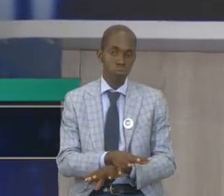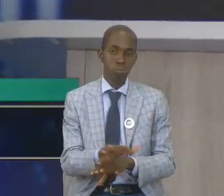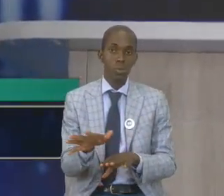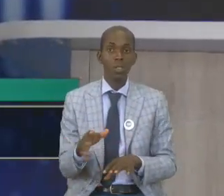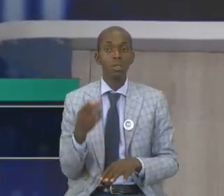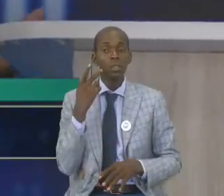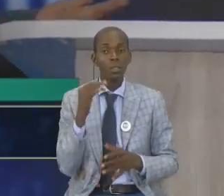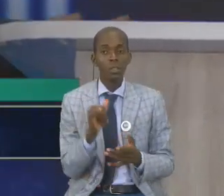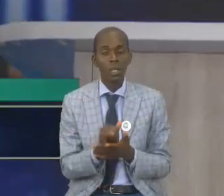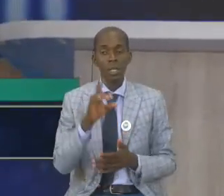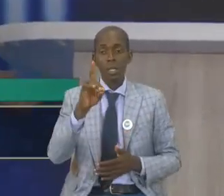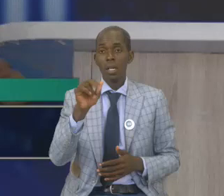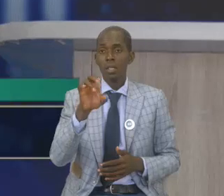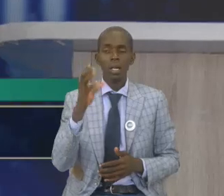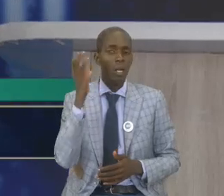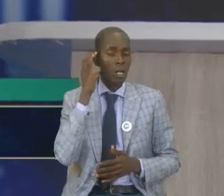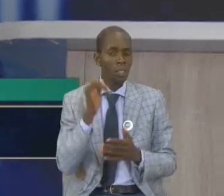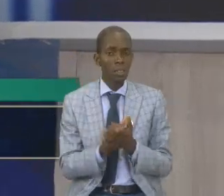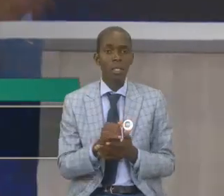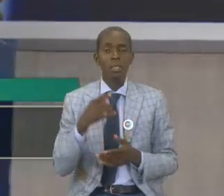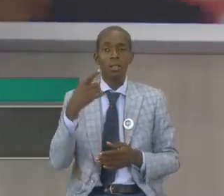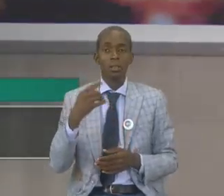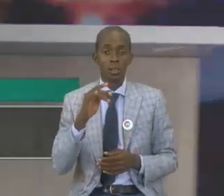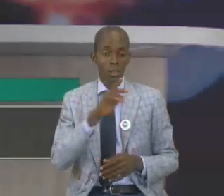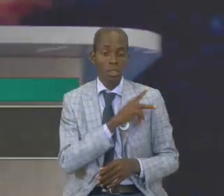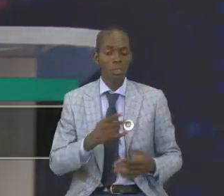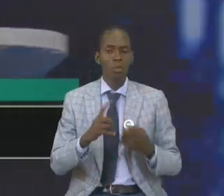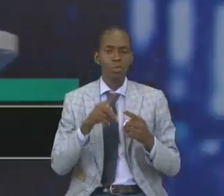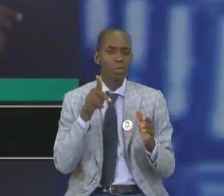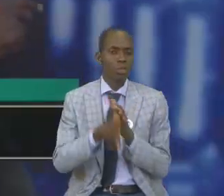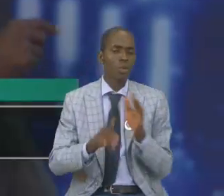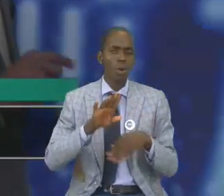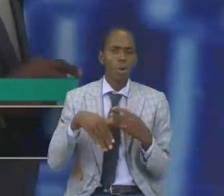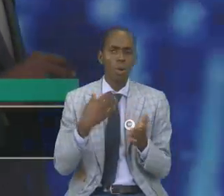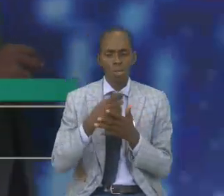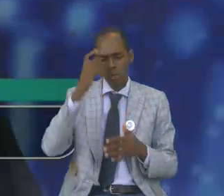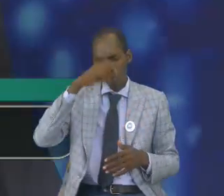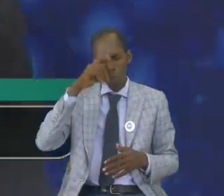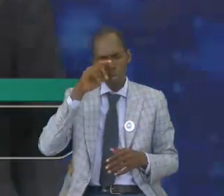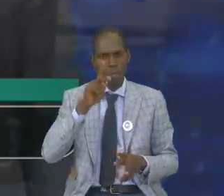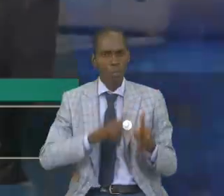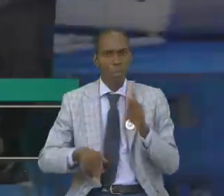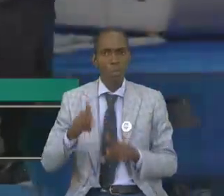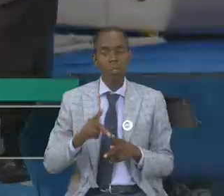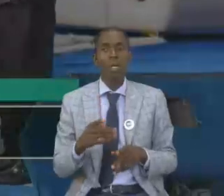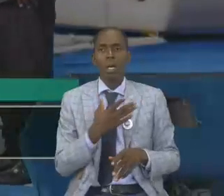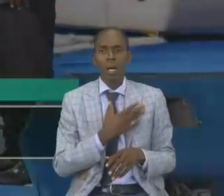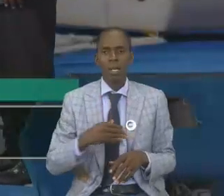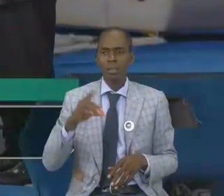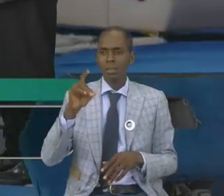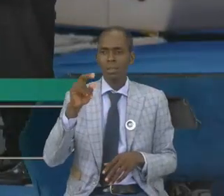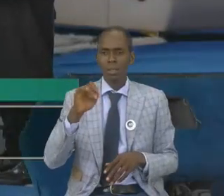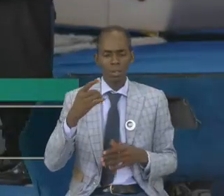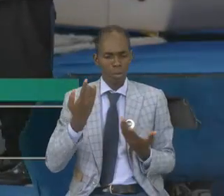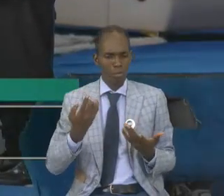wise men. Nobody told him what to do. He took initiative. You know, in life, if you're going to excel like